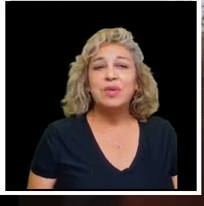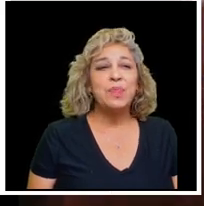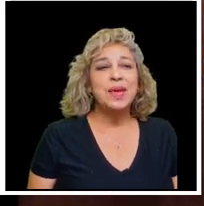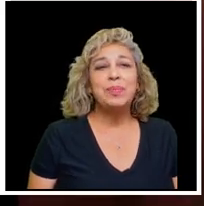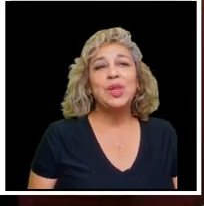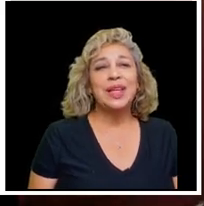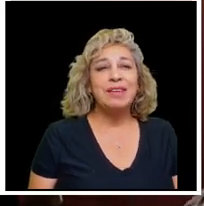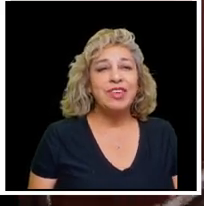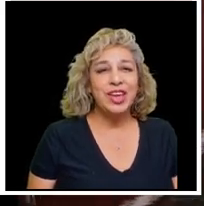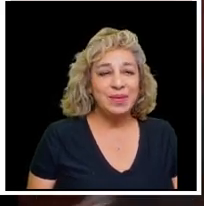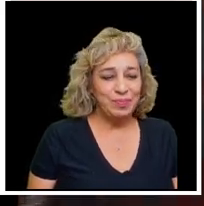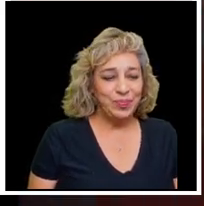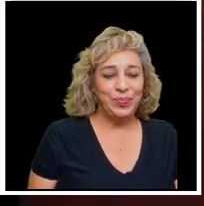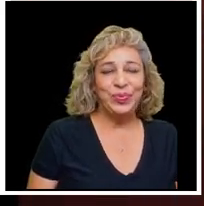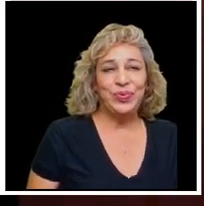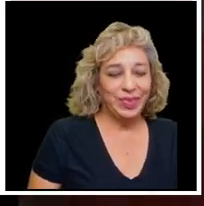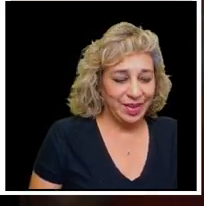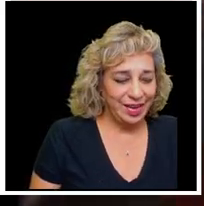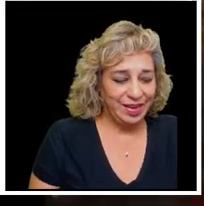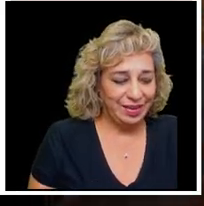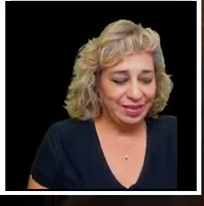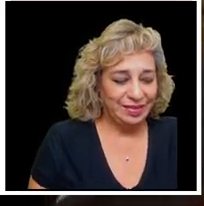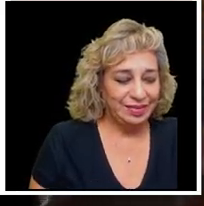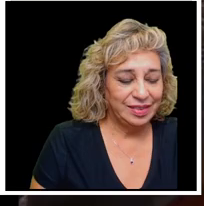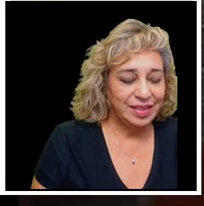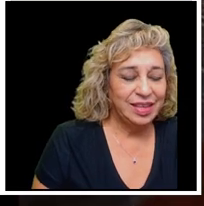and the people loved him